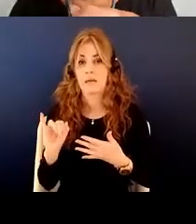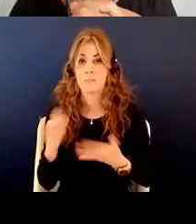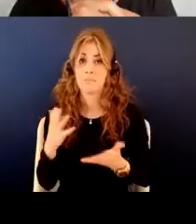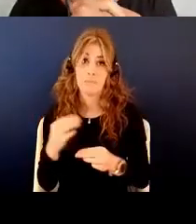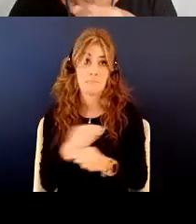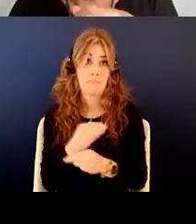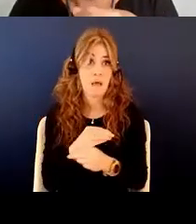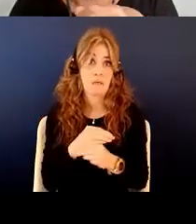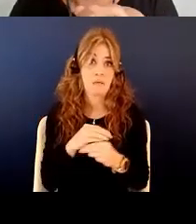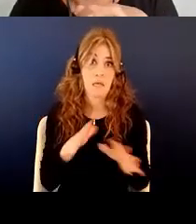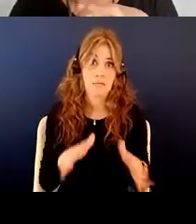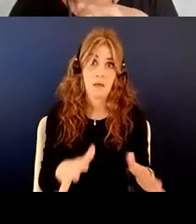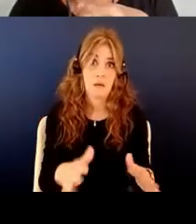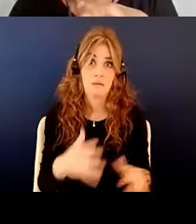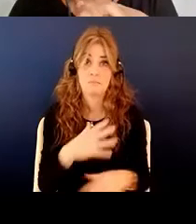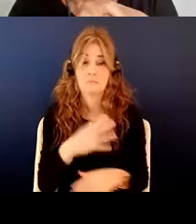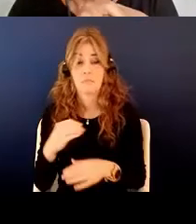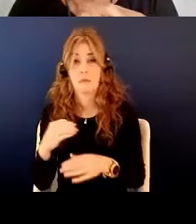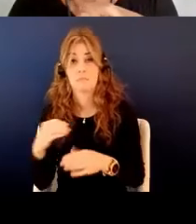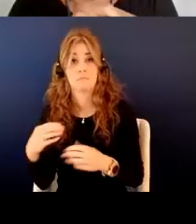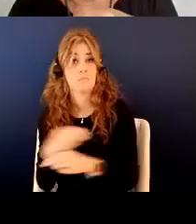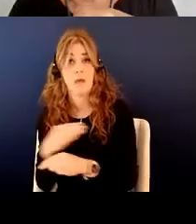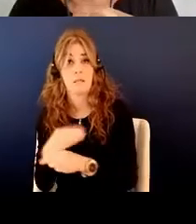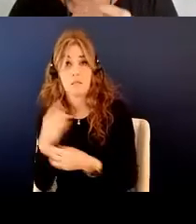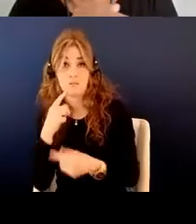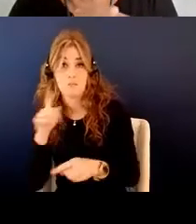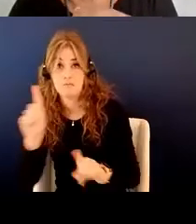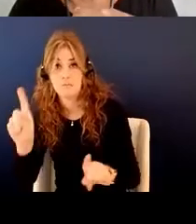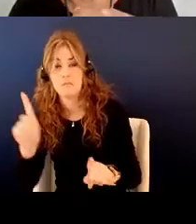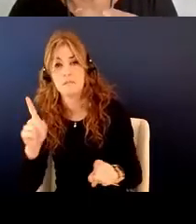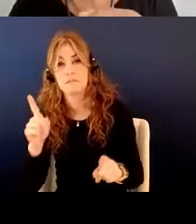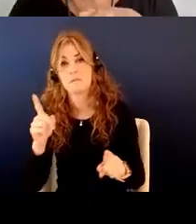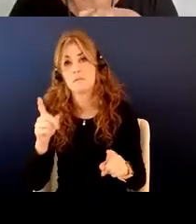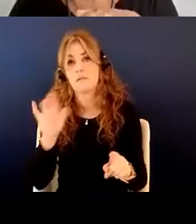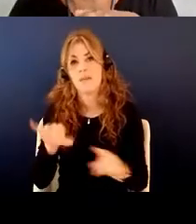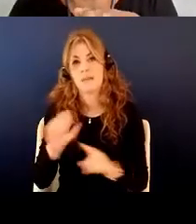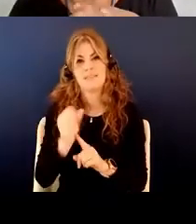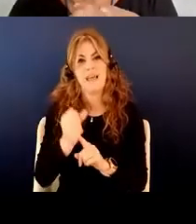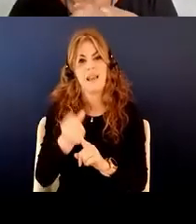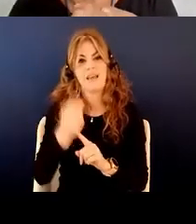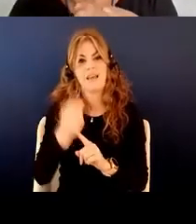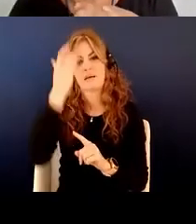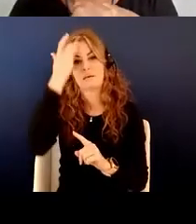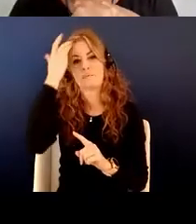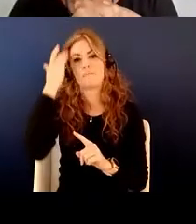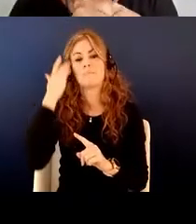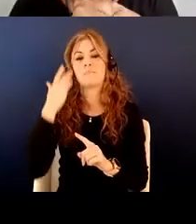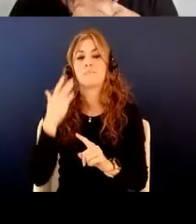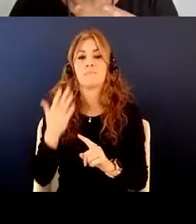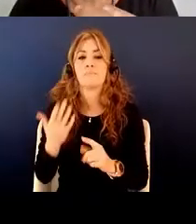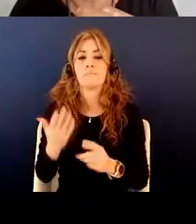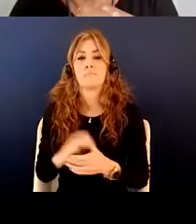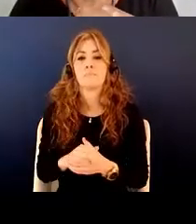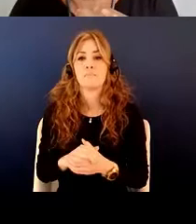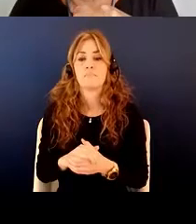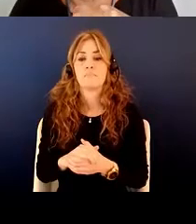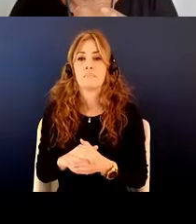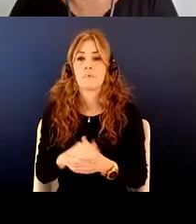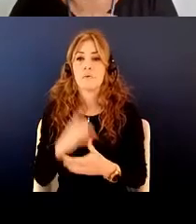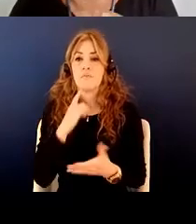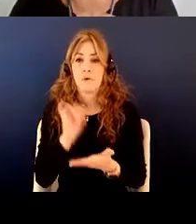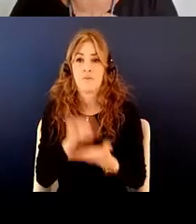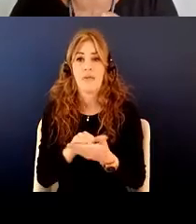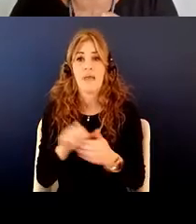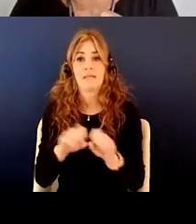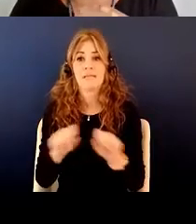anxiety and math achievement. Conditions or settings, in this case, that was that particular systematic